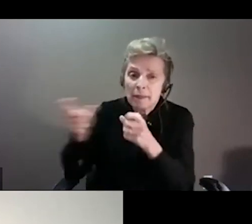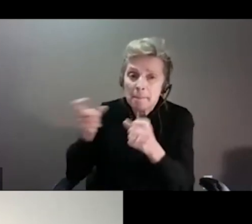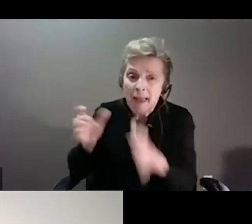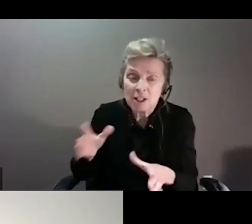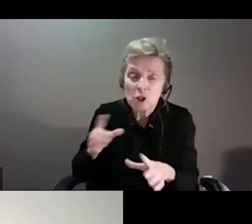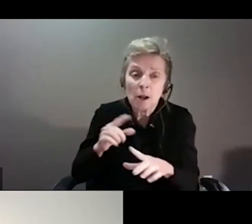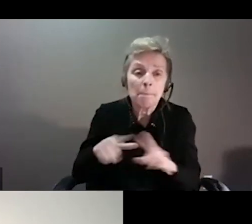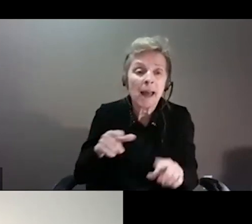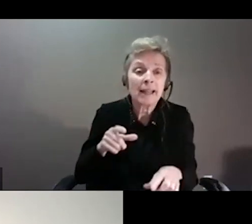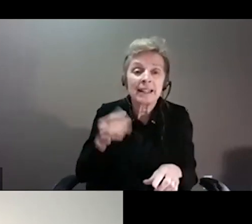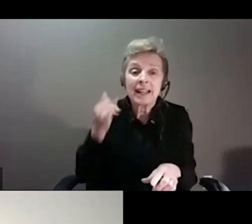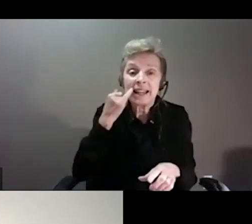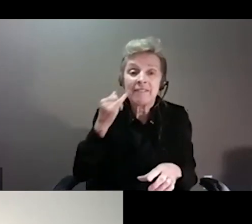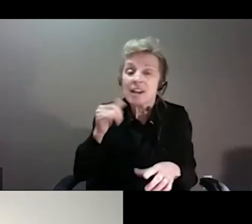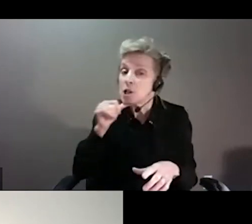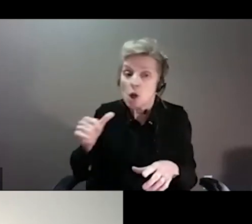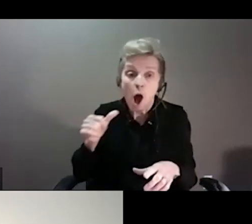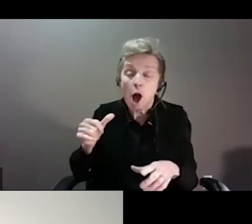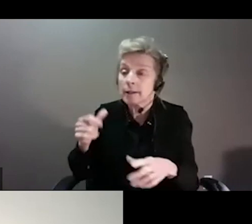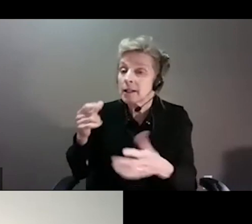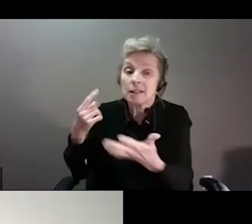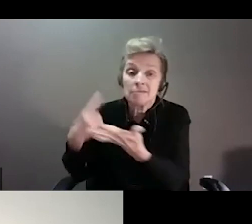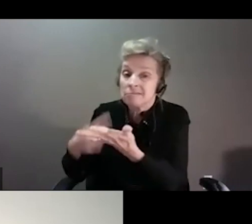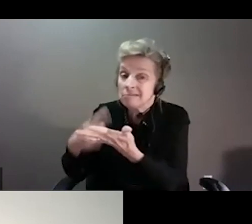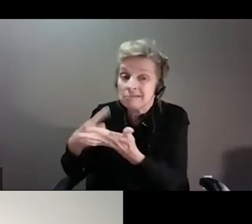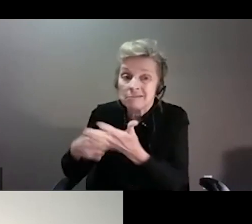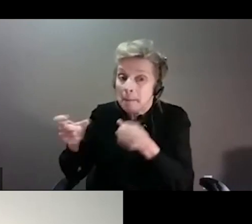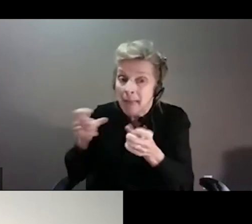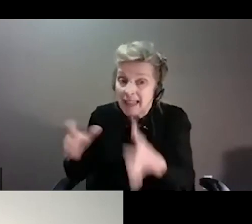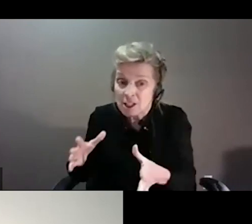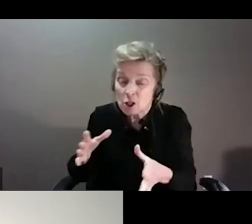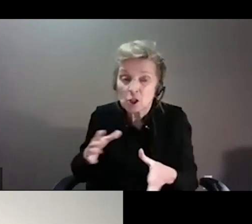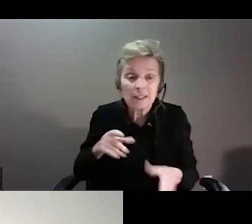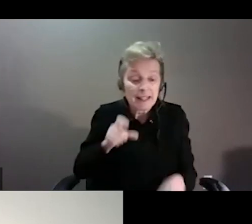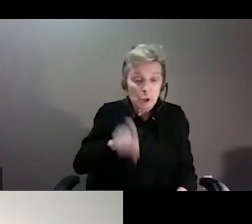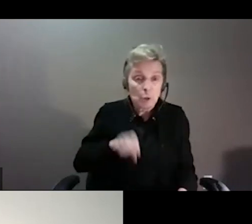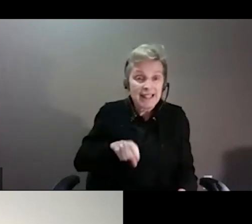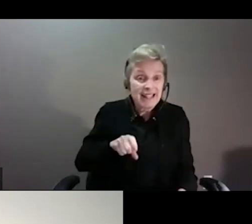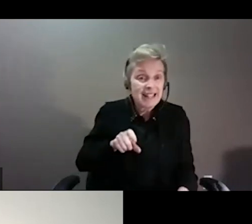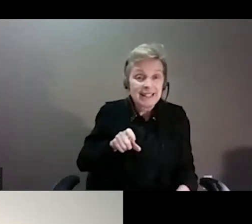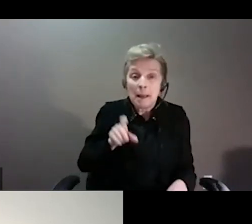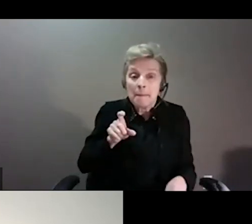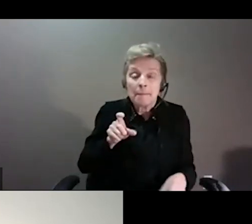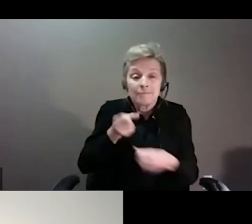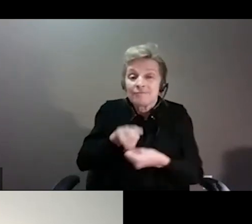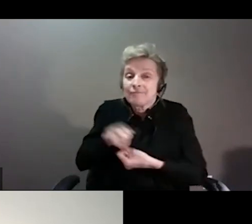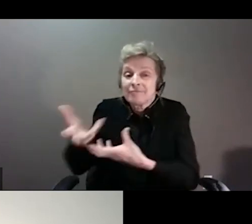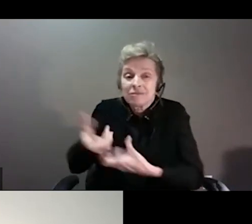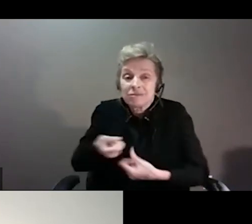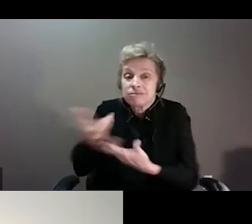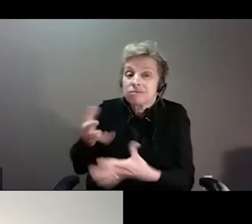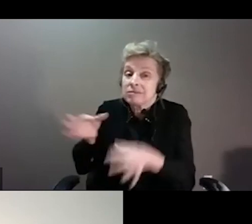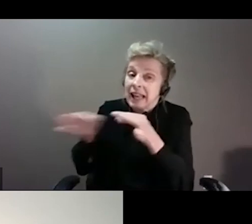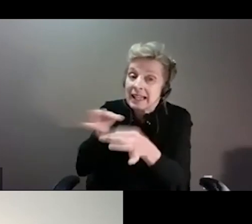to the fore. So unless we articulate those needs, not a lot of people have a way of finding out, right? So